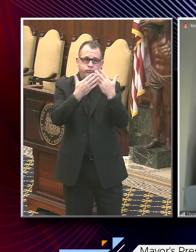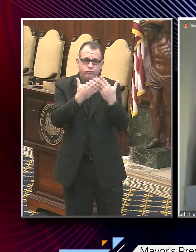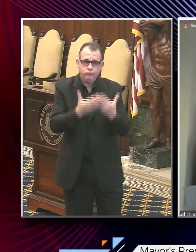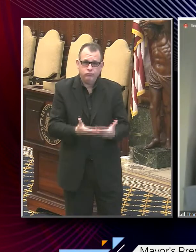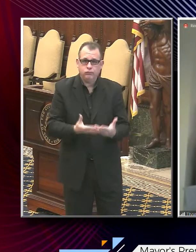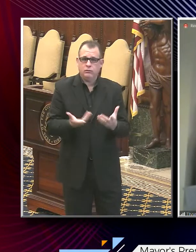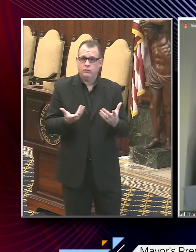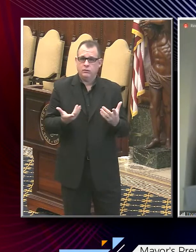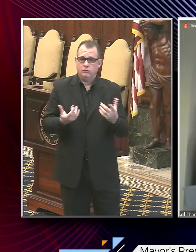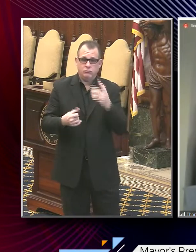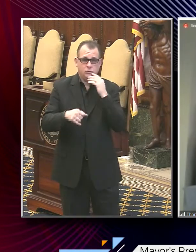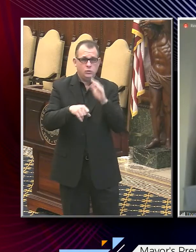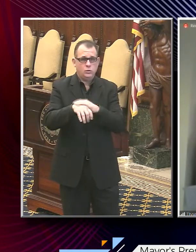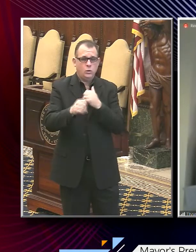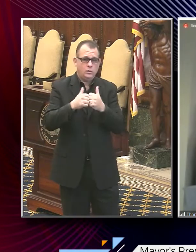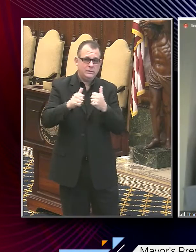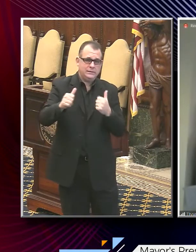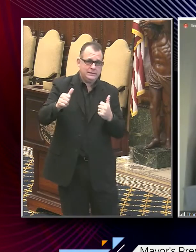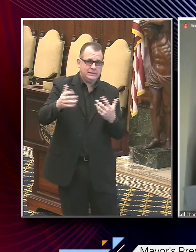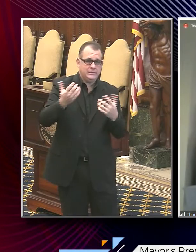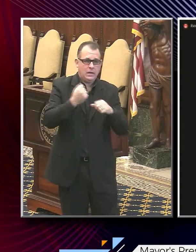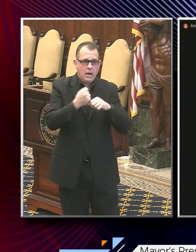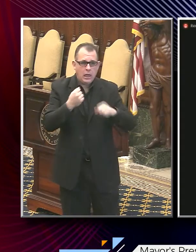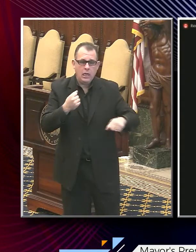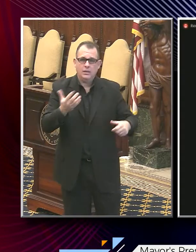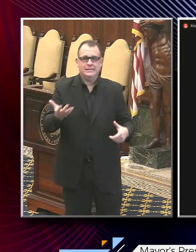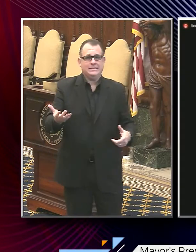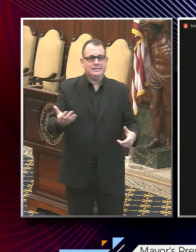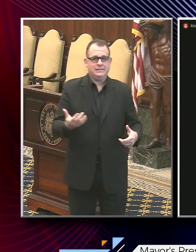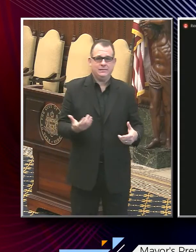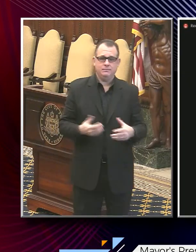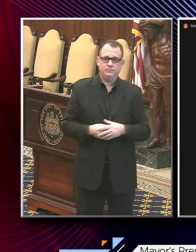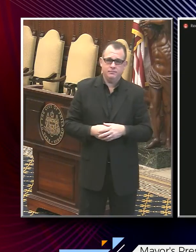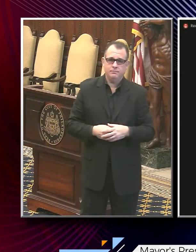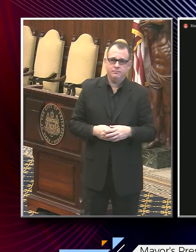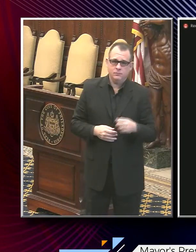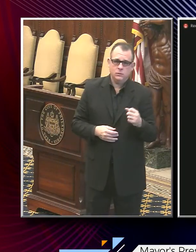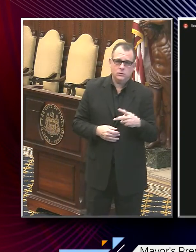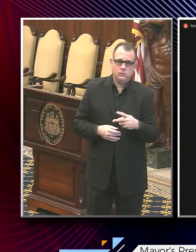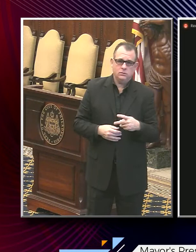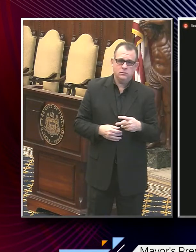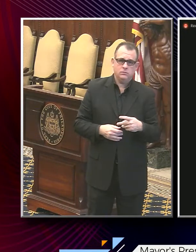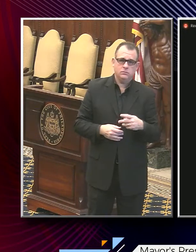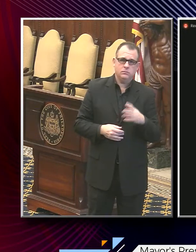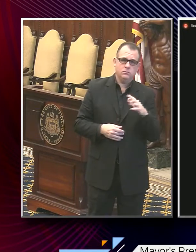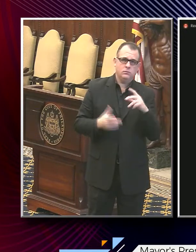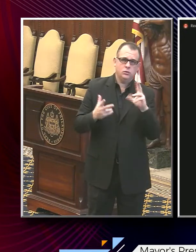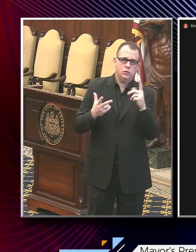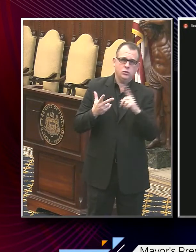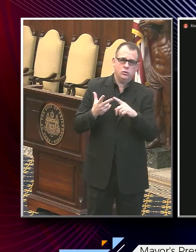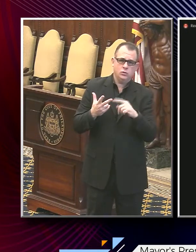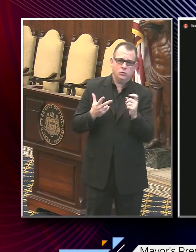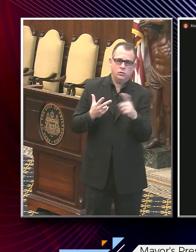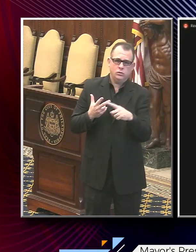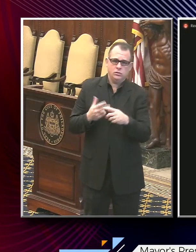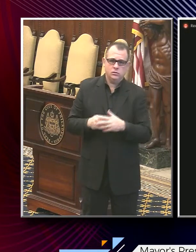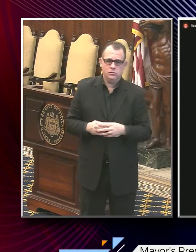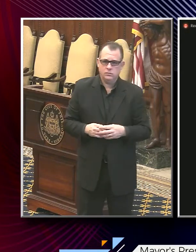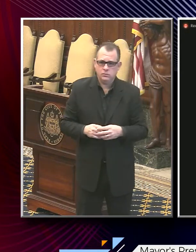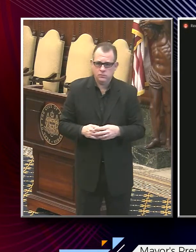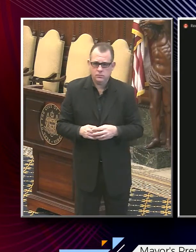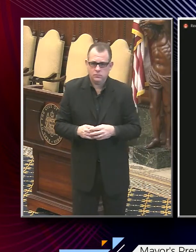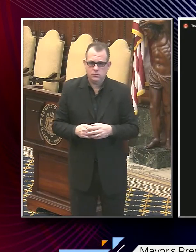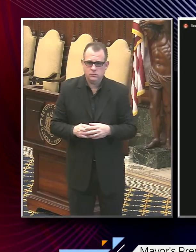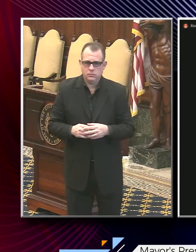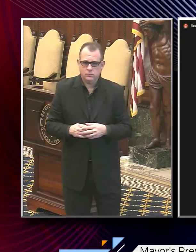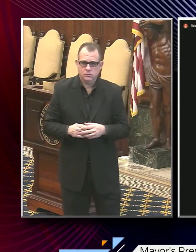out. So yeah, we're not going to do that. Okay, and I guess along those lines, I'm wondering how you're